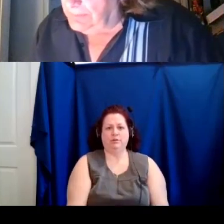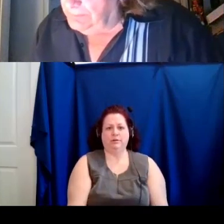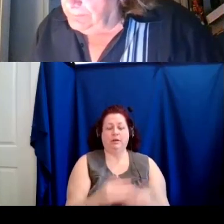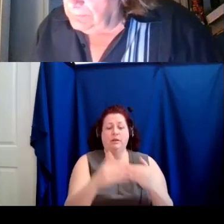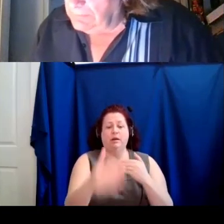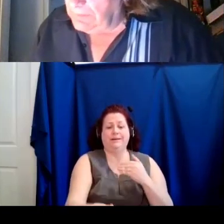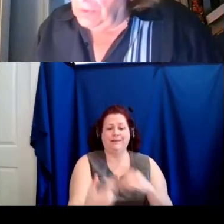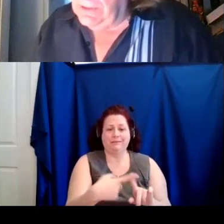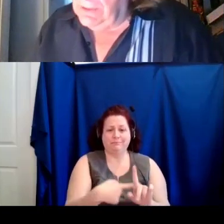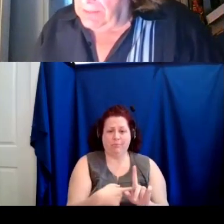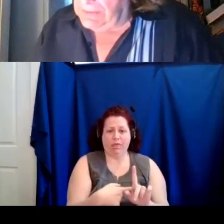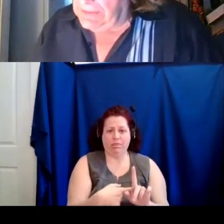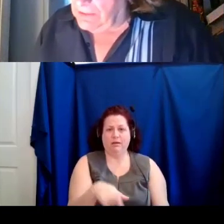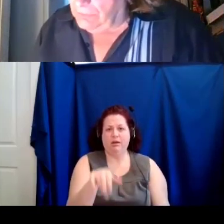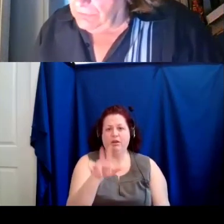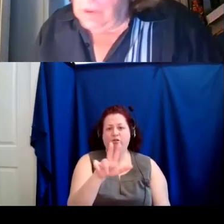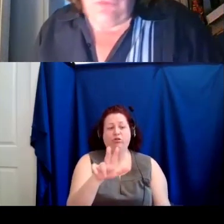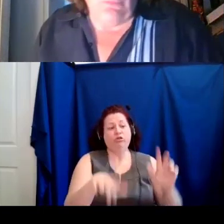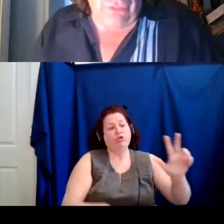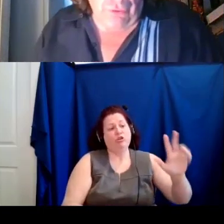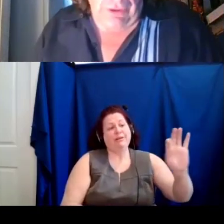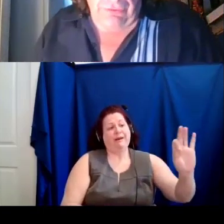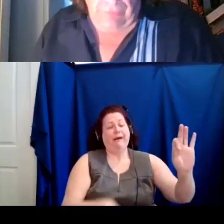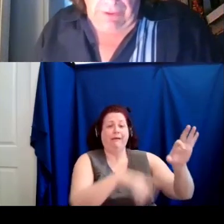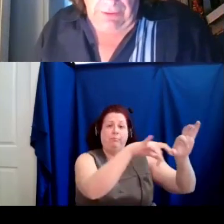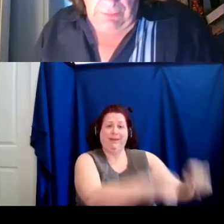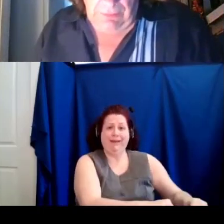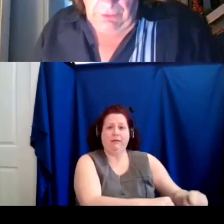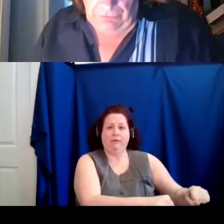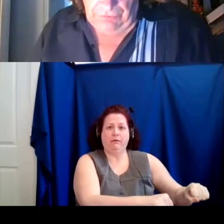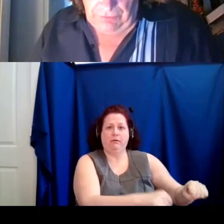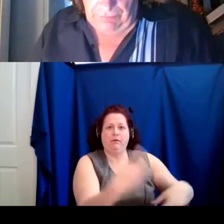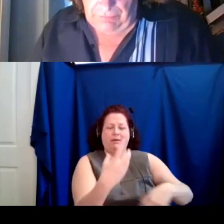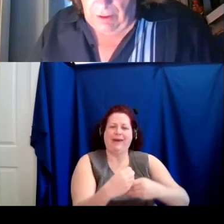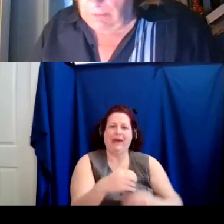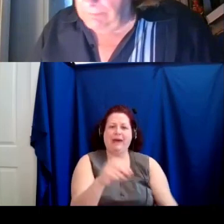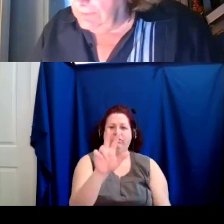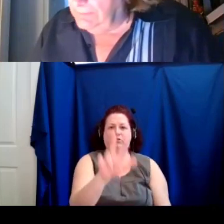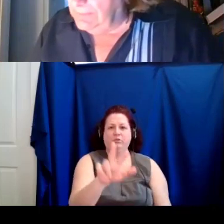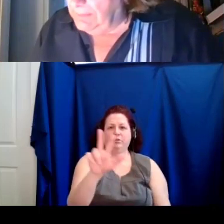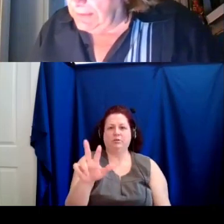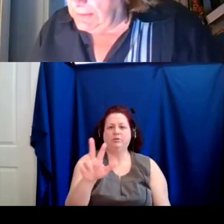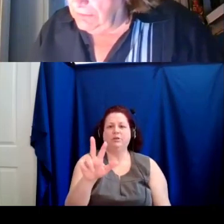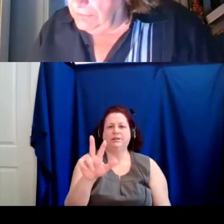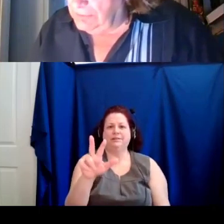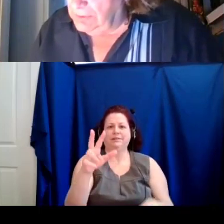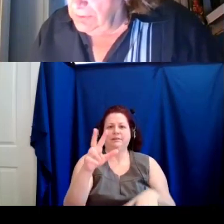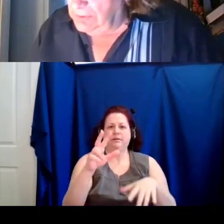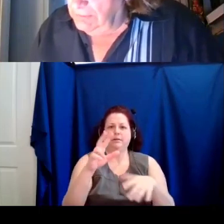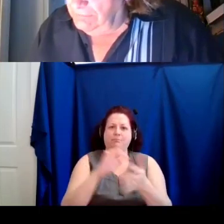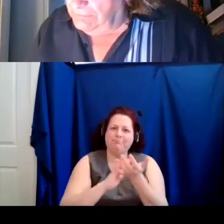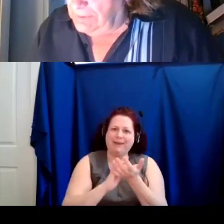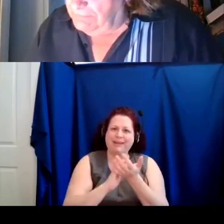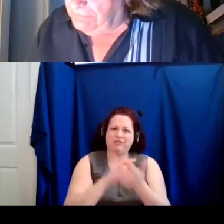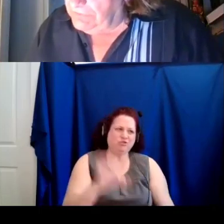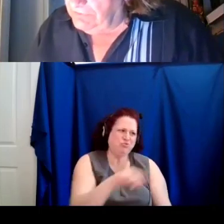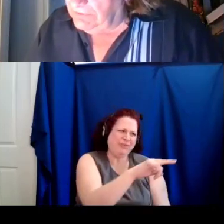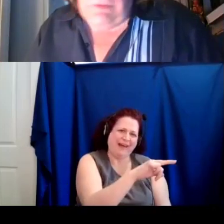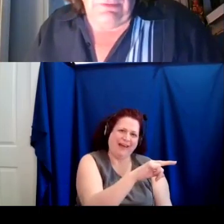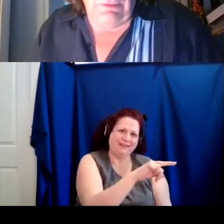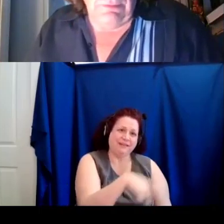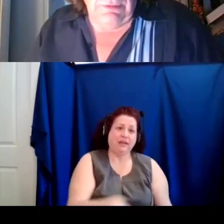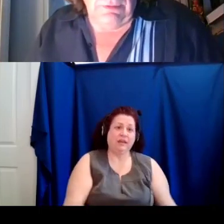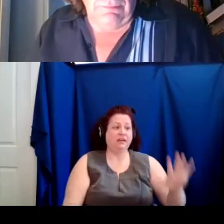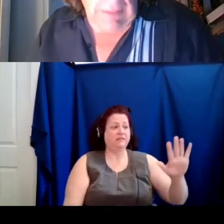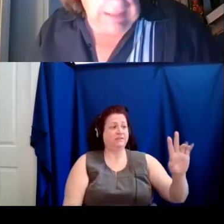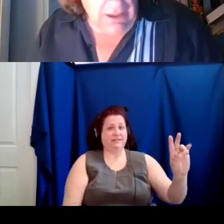was 39 mechanical restraints with 33 uses of medication.